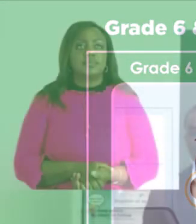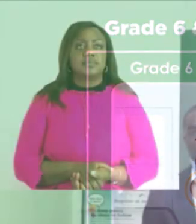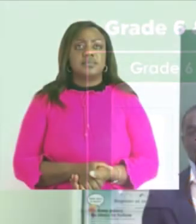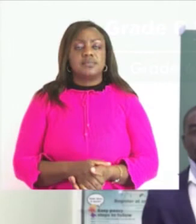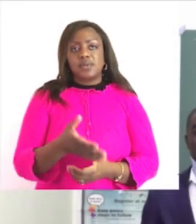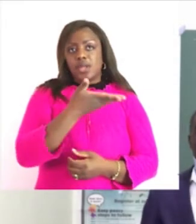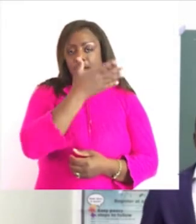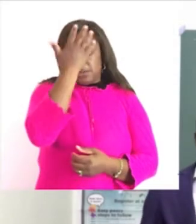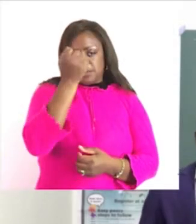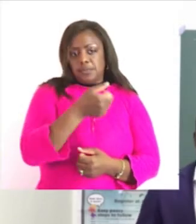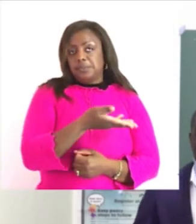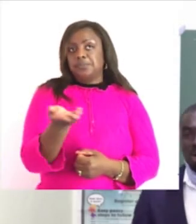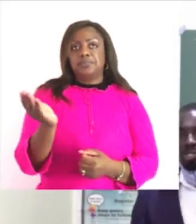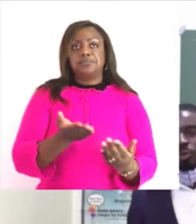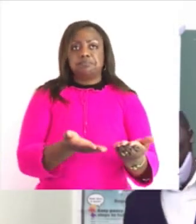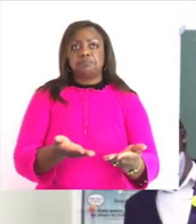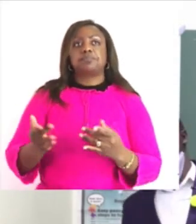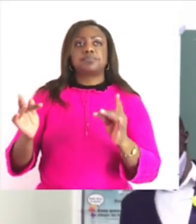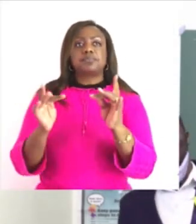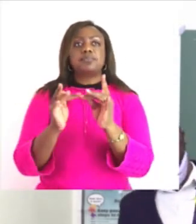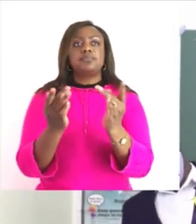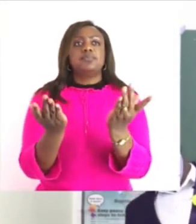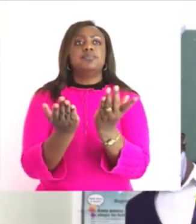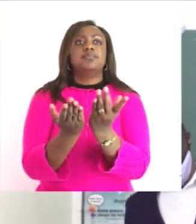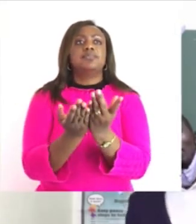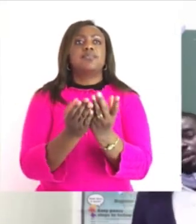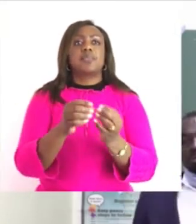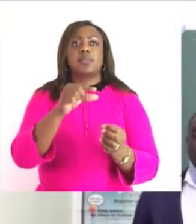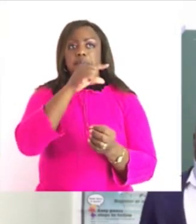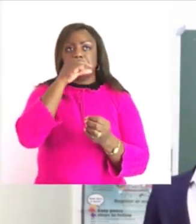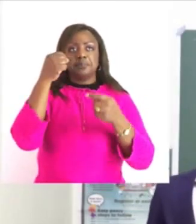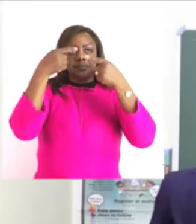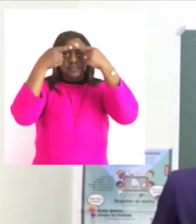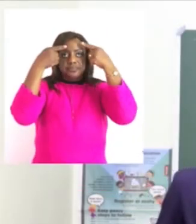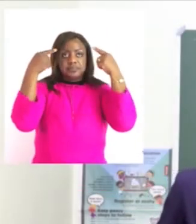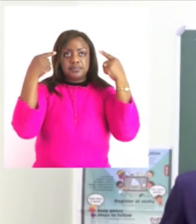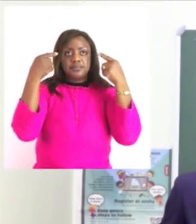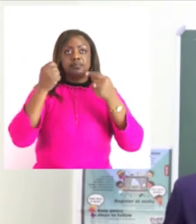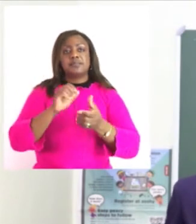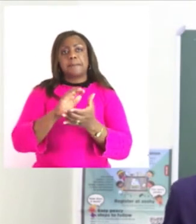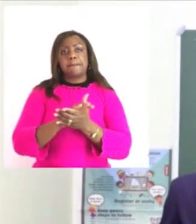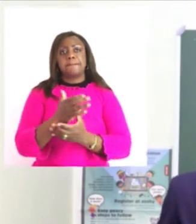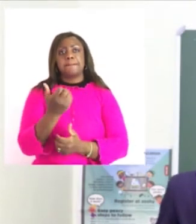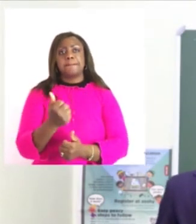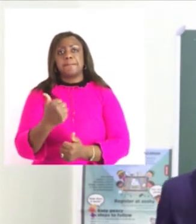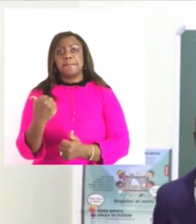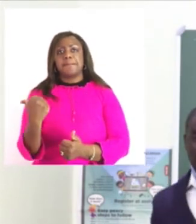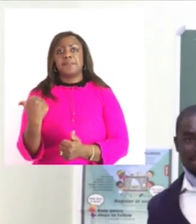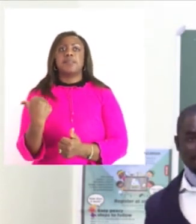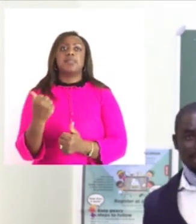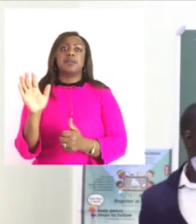Hello everyone, welcome to My Zone Online School. My name is Mr. Mario Athanasio Ananias. Let's welcome our